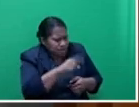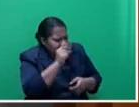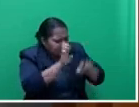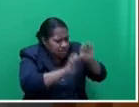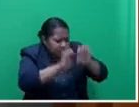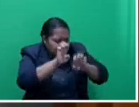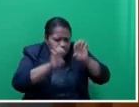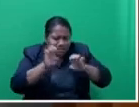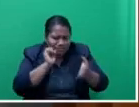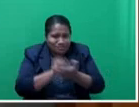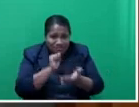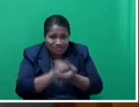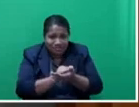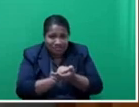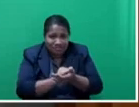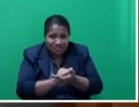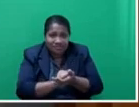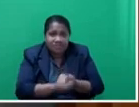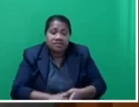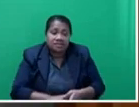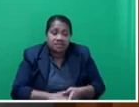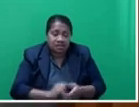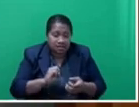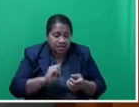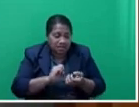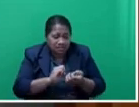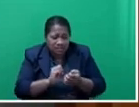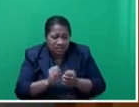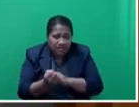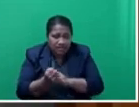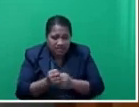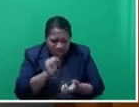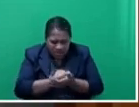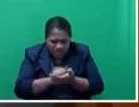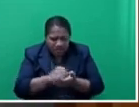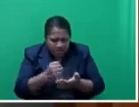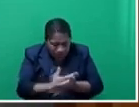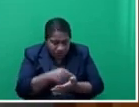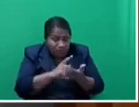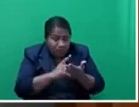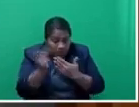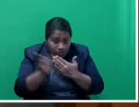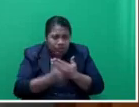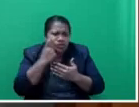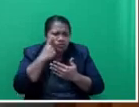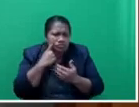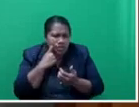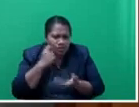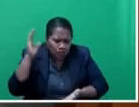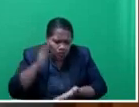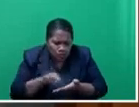evaluate effectively the effectiveness of these policies, these programs that tries to address poverty